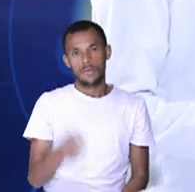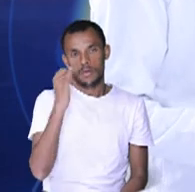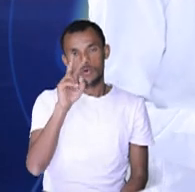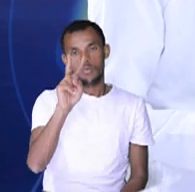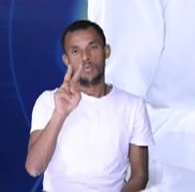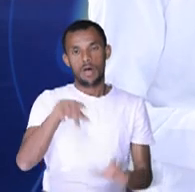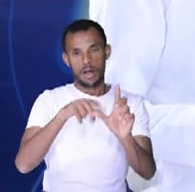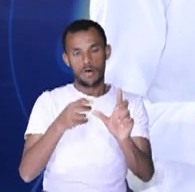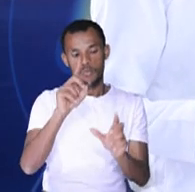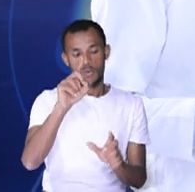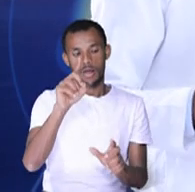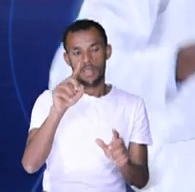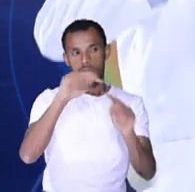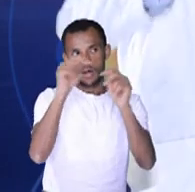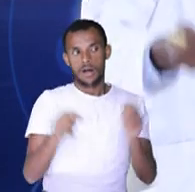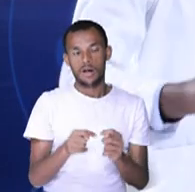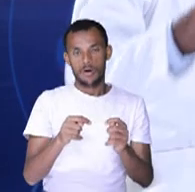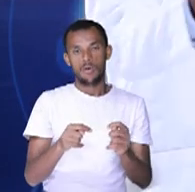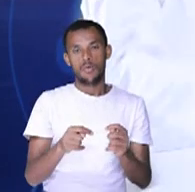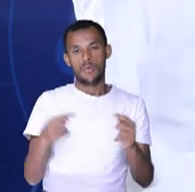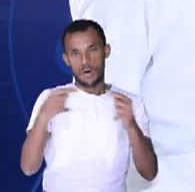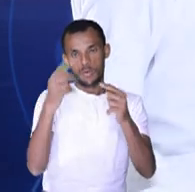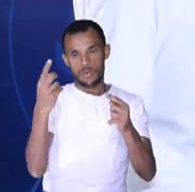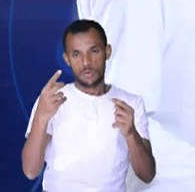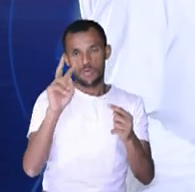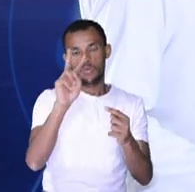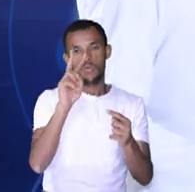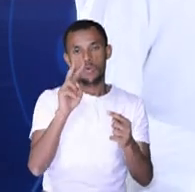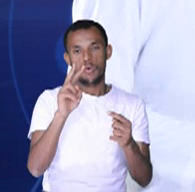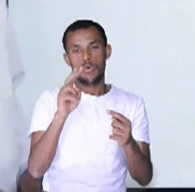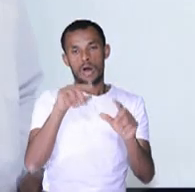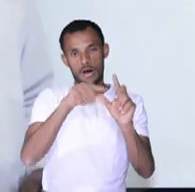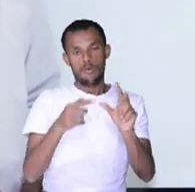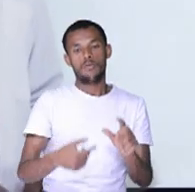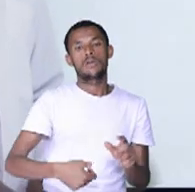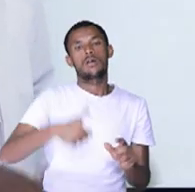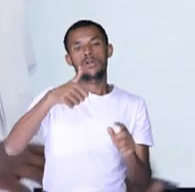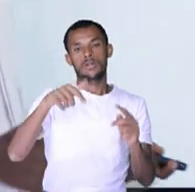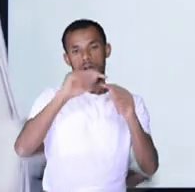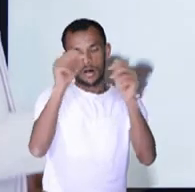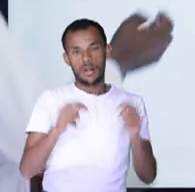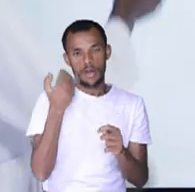If two angles of one triangle are congruent to two angles of the other triangle. Or even if